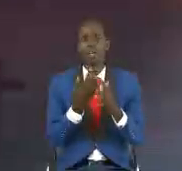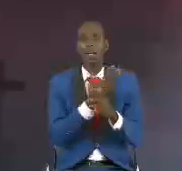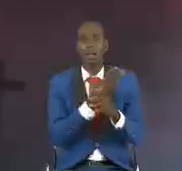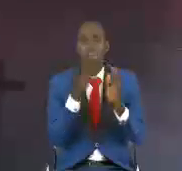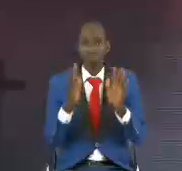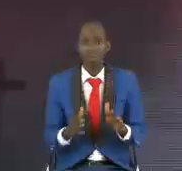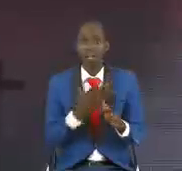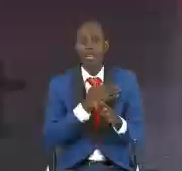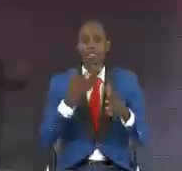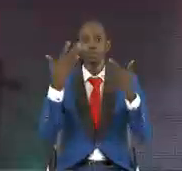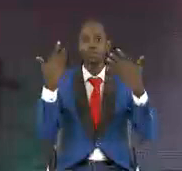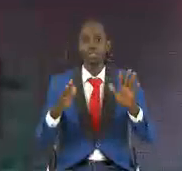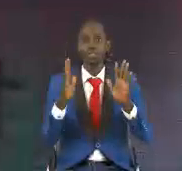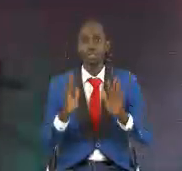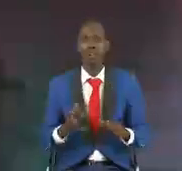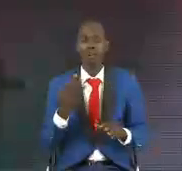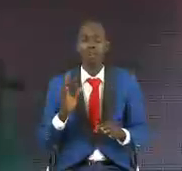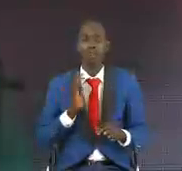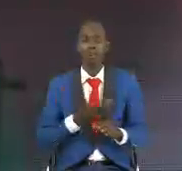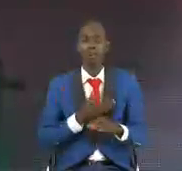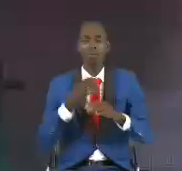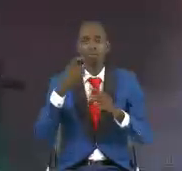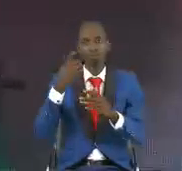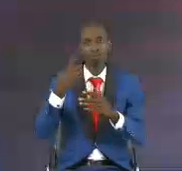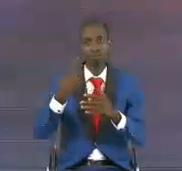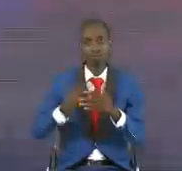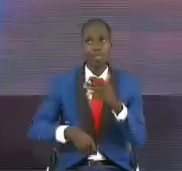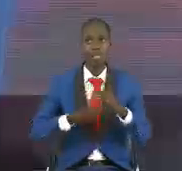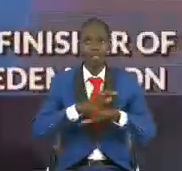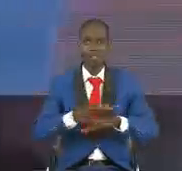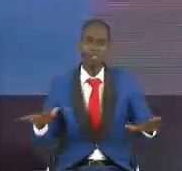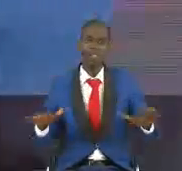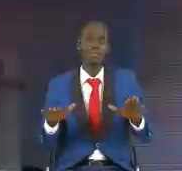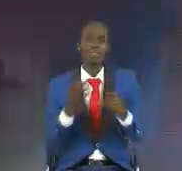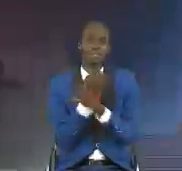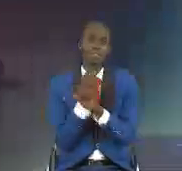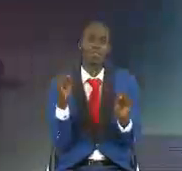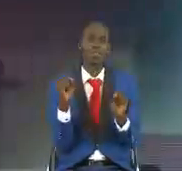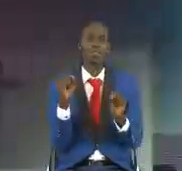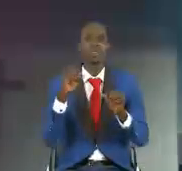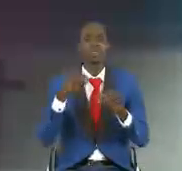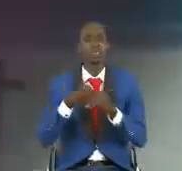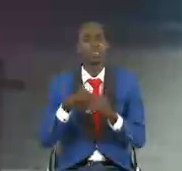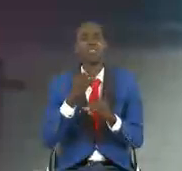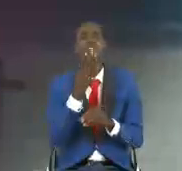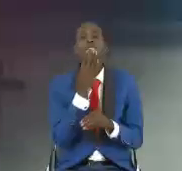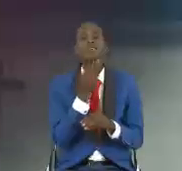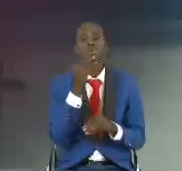our priceless redemption. Look at Hebrews chapter 12, verse